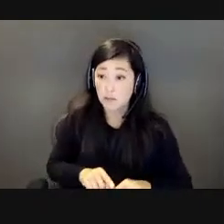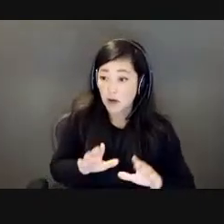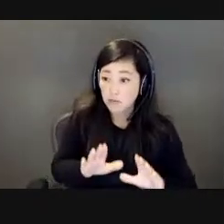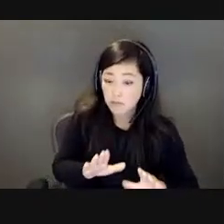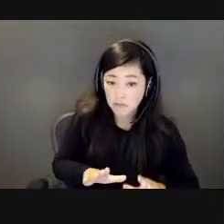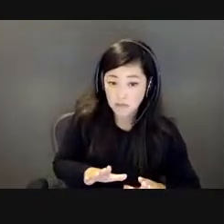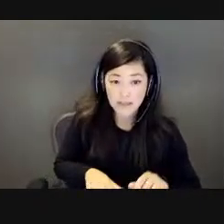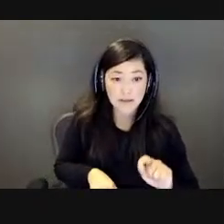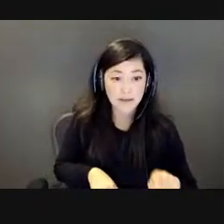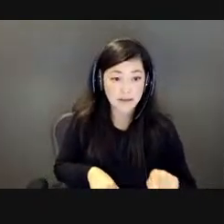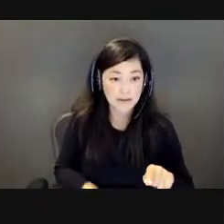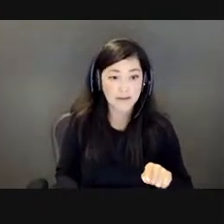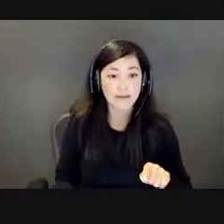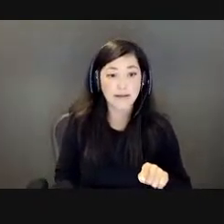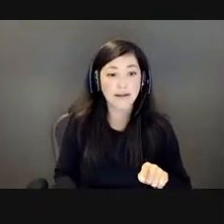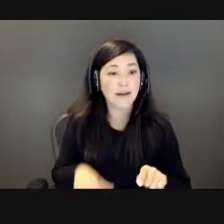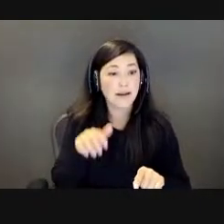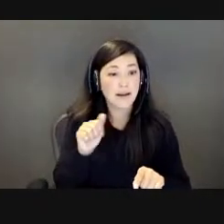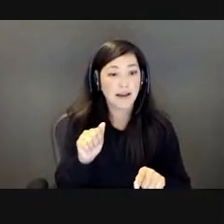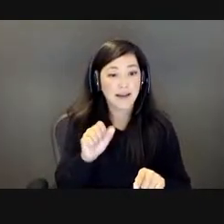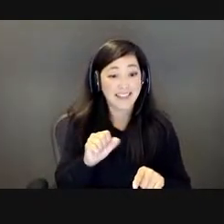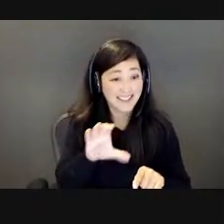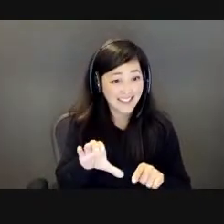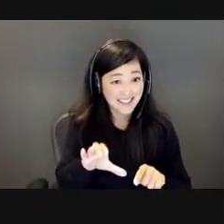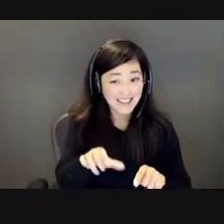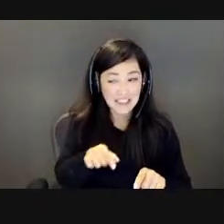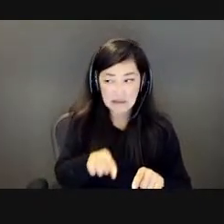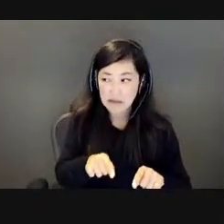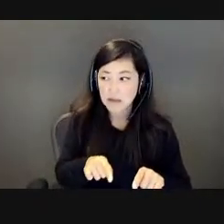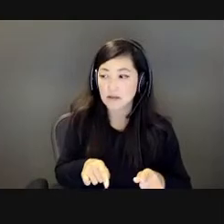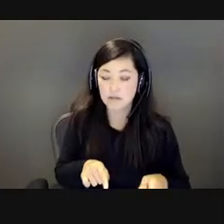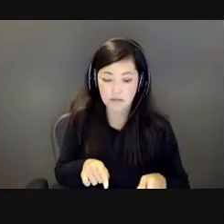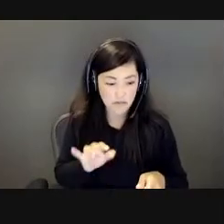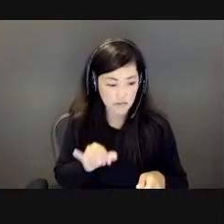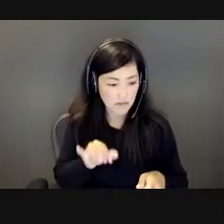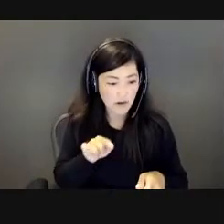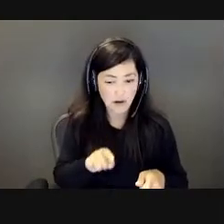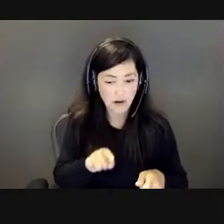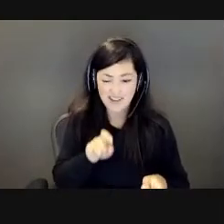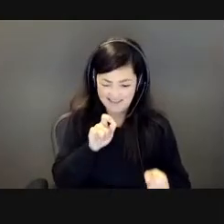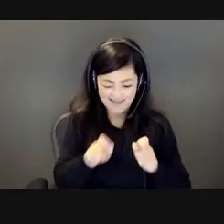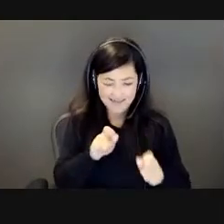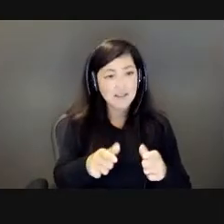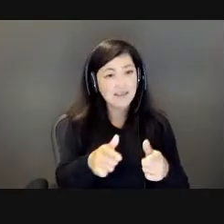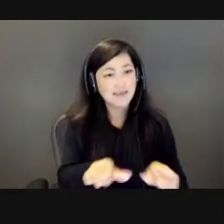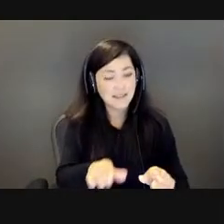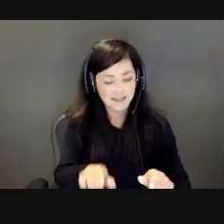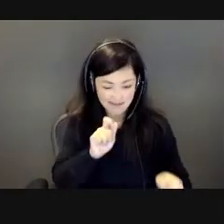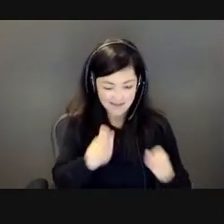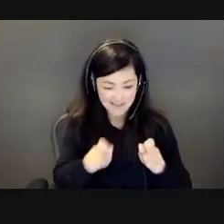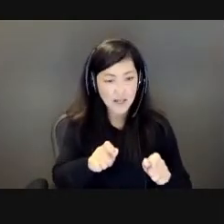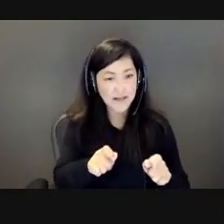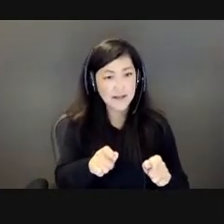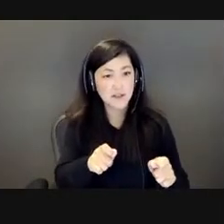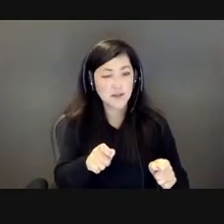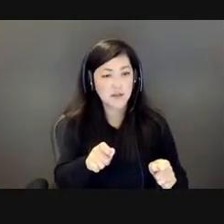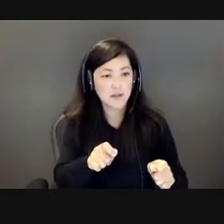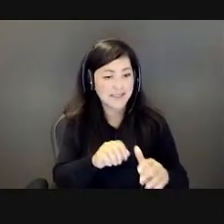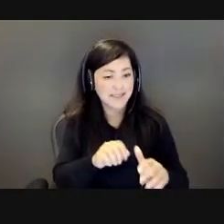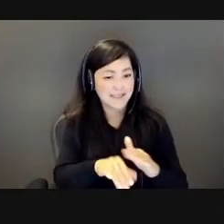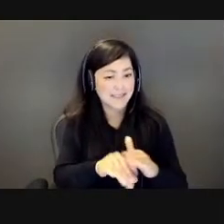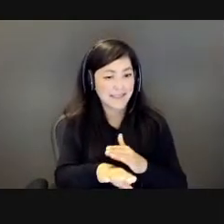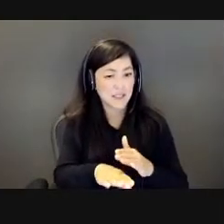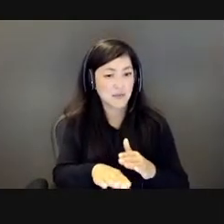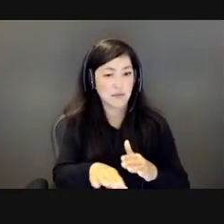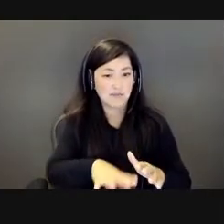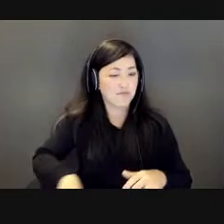Canada to say to us, like, you know, change the script, change about what a standard on accessible spaces look like and what's